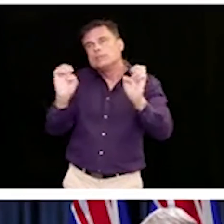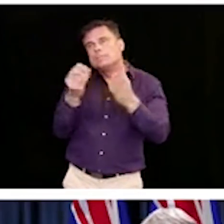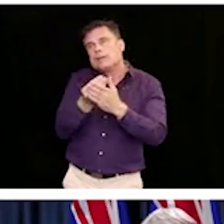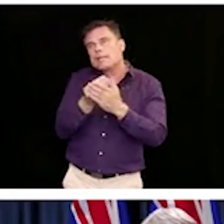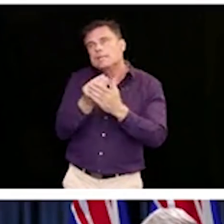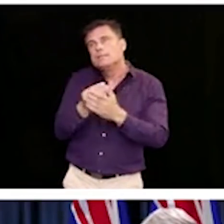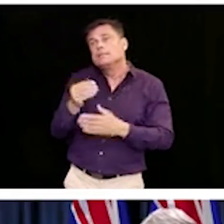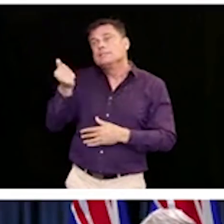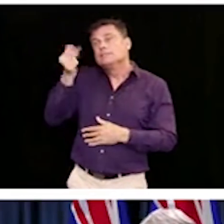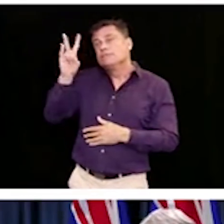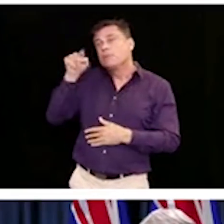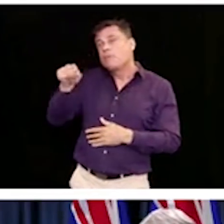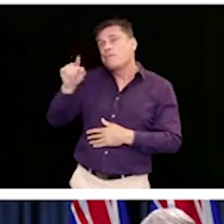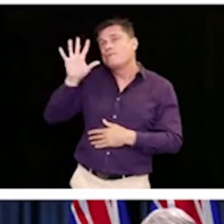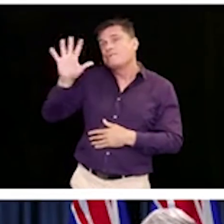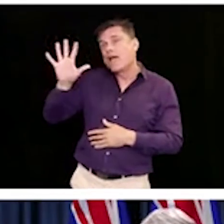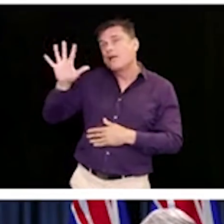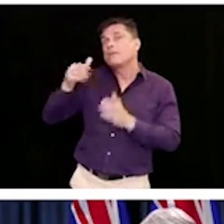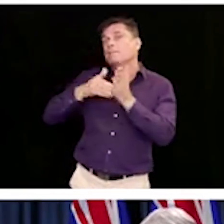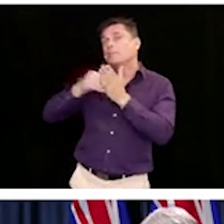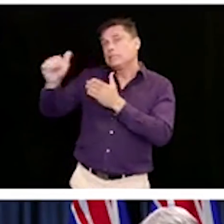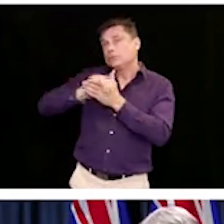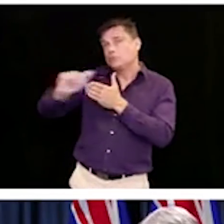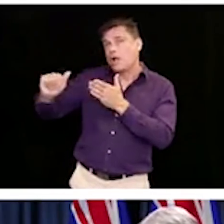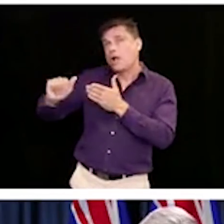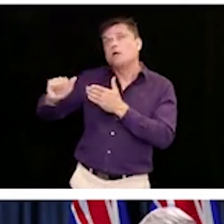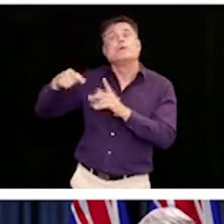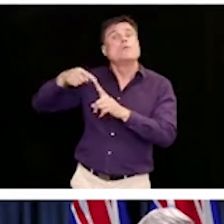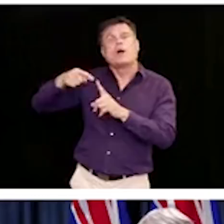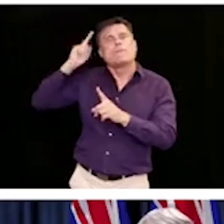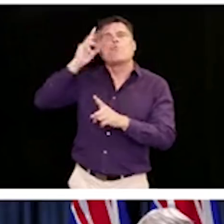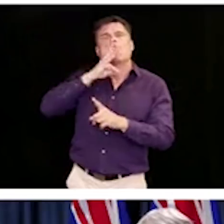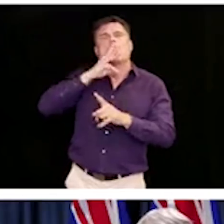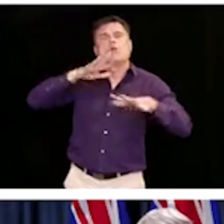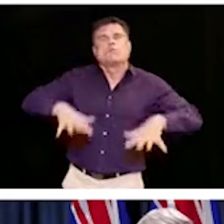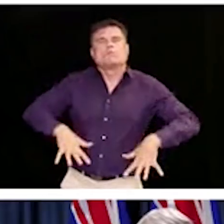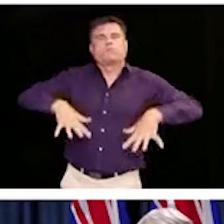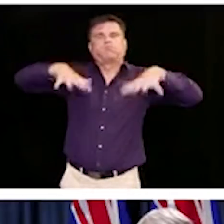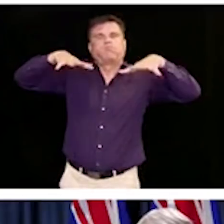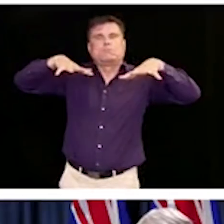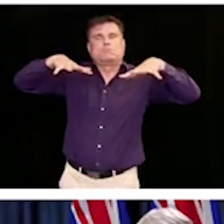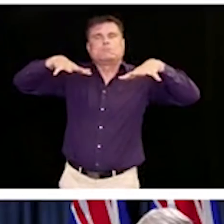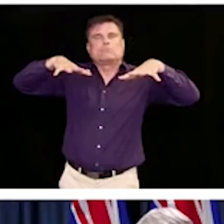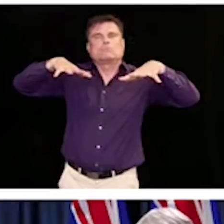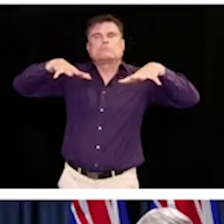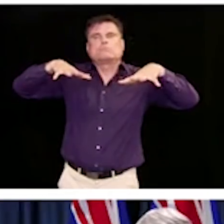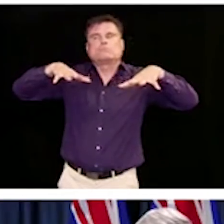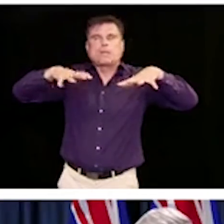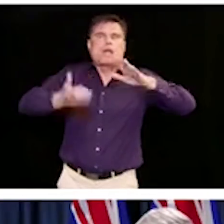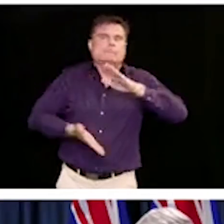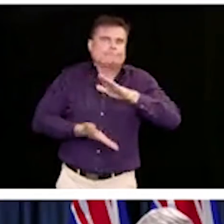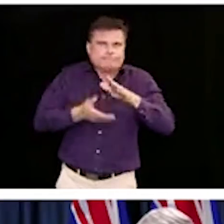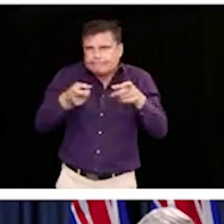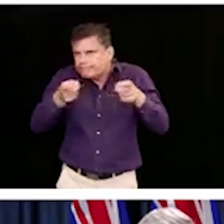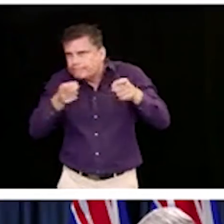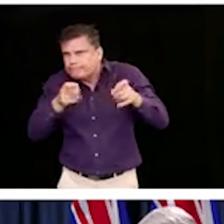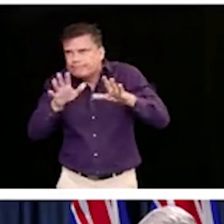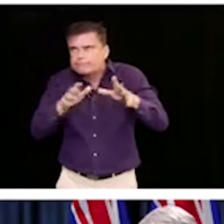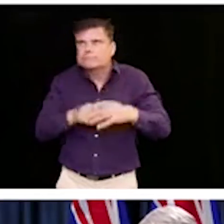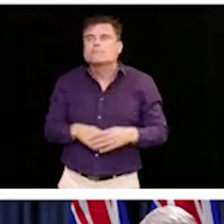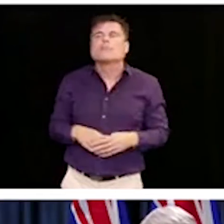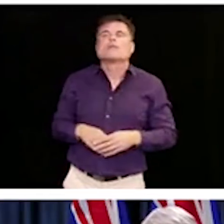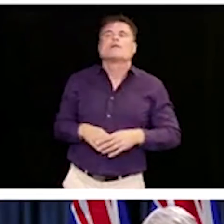this includes $17.5 million for freshet related flooding costs that we're seeing, emergency